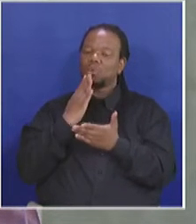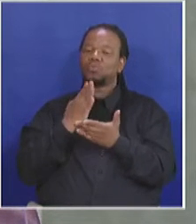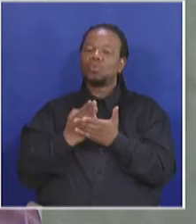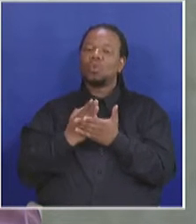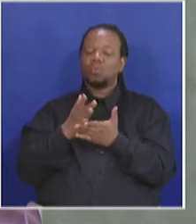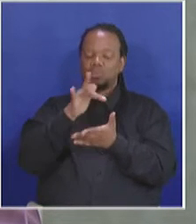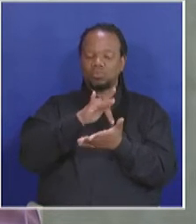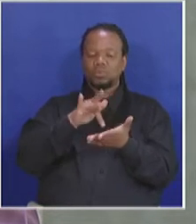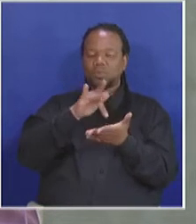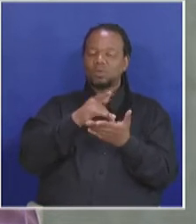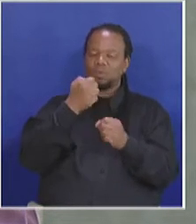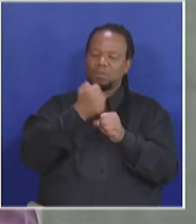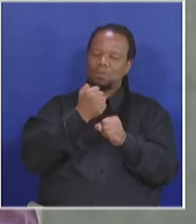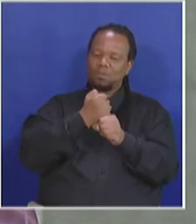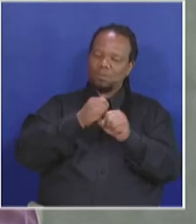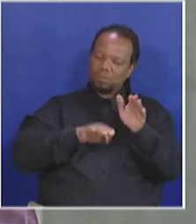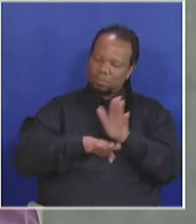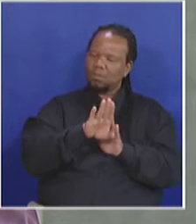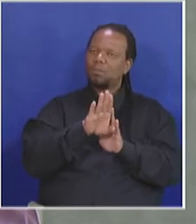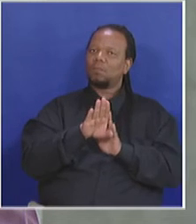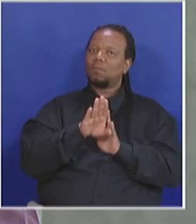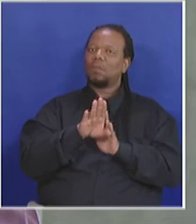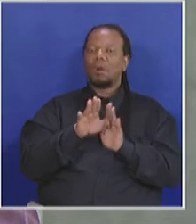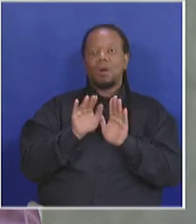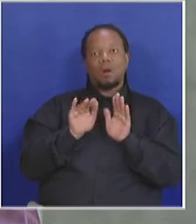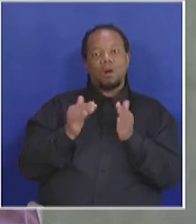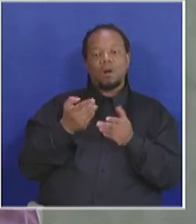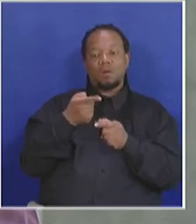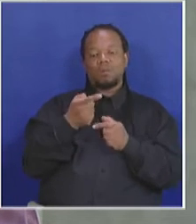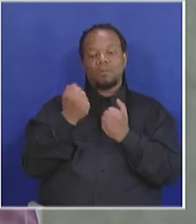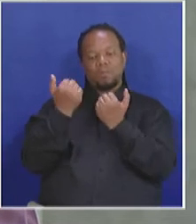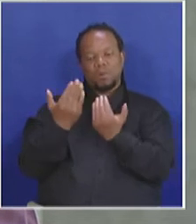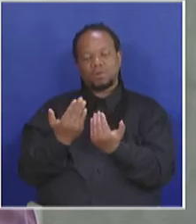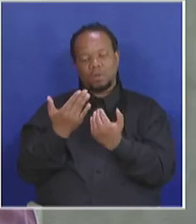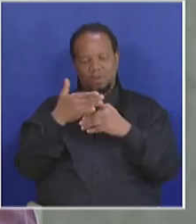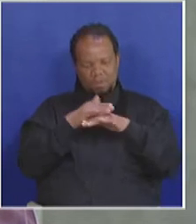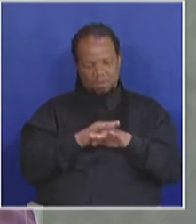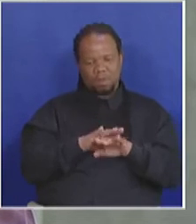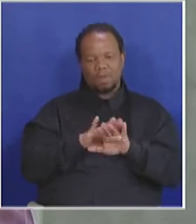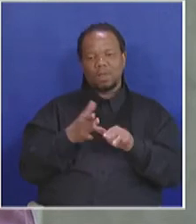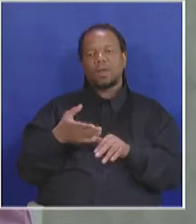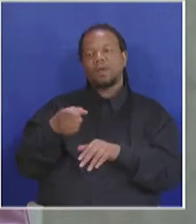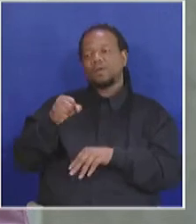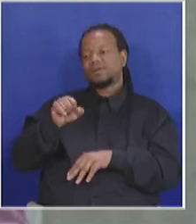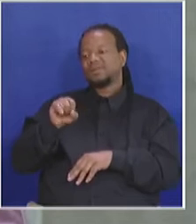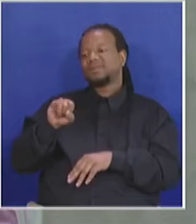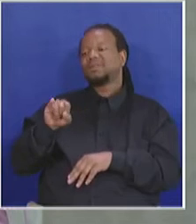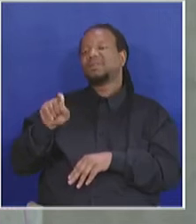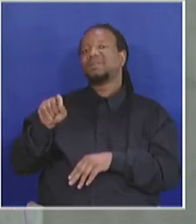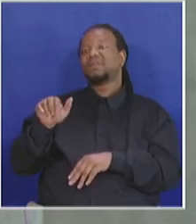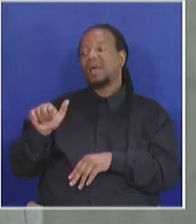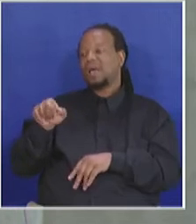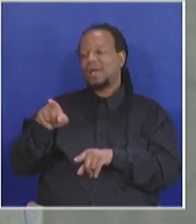optimal. In order to augment the rehabilitation budget, the negotiations with sitters for additional money should be